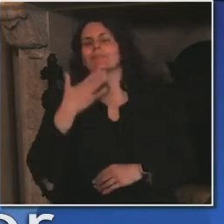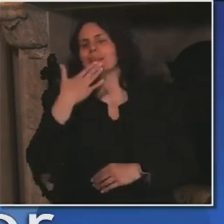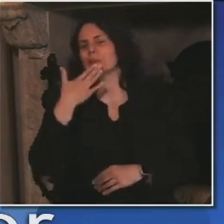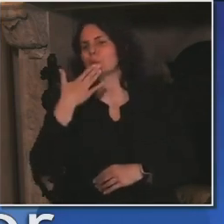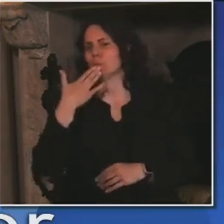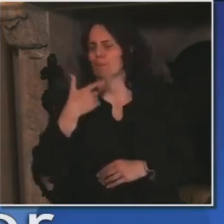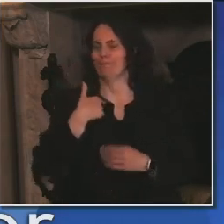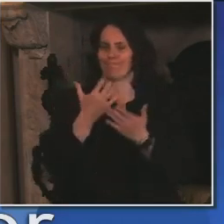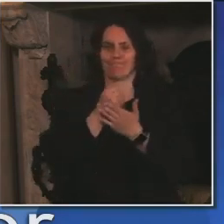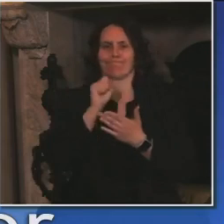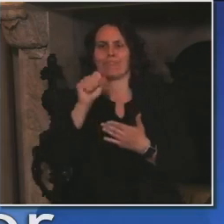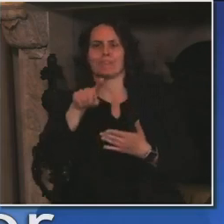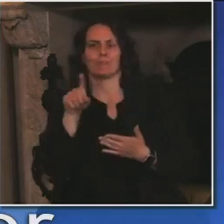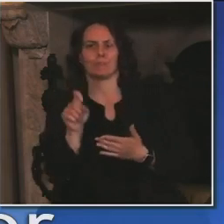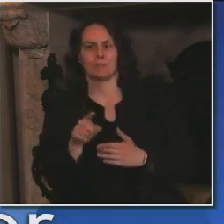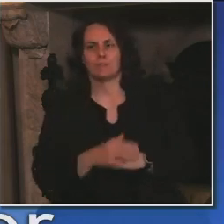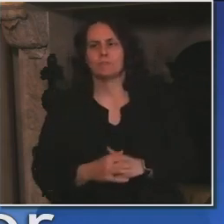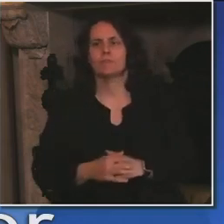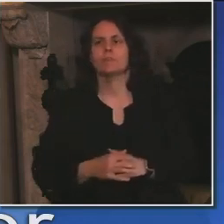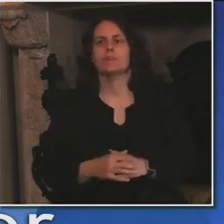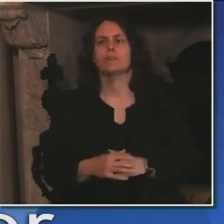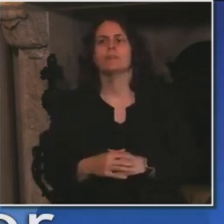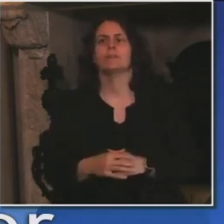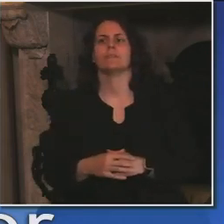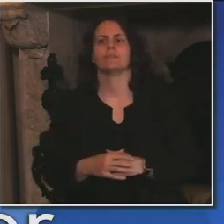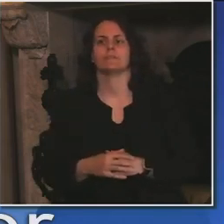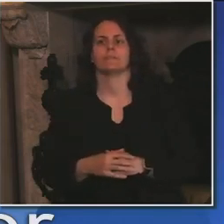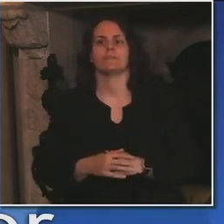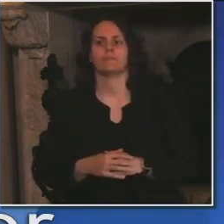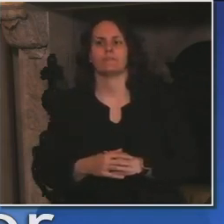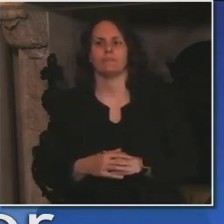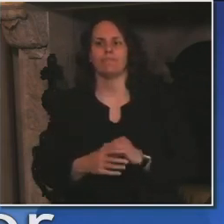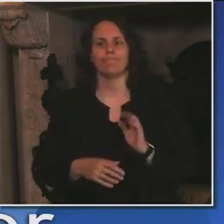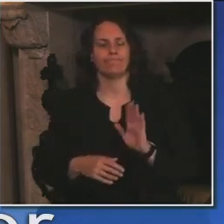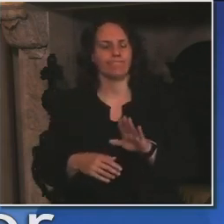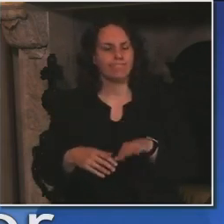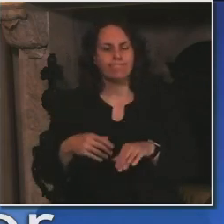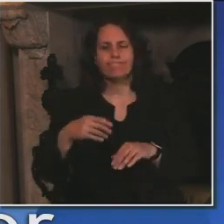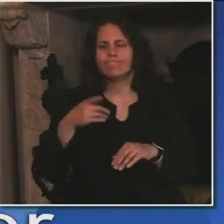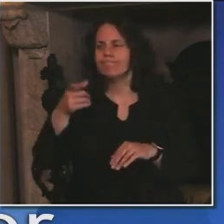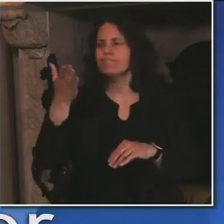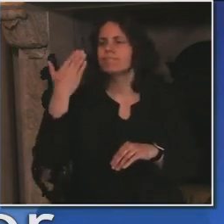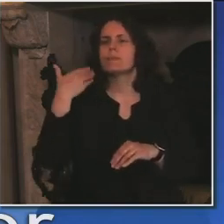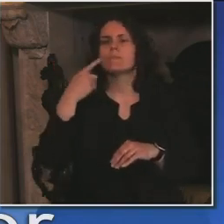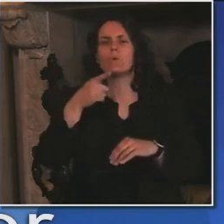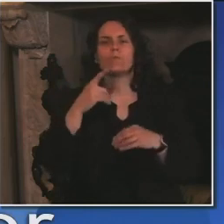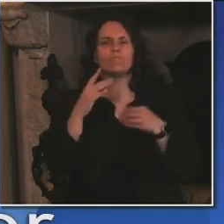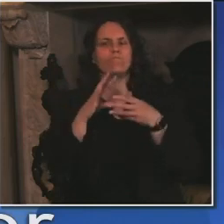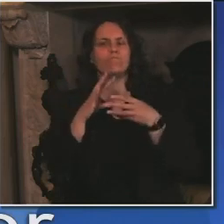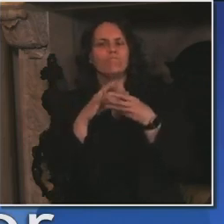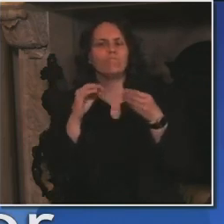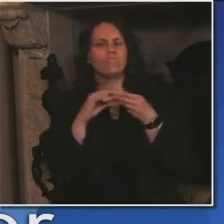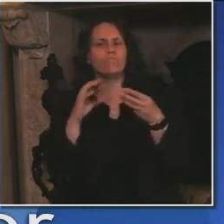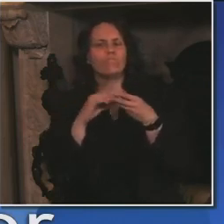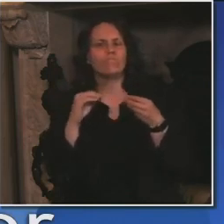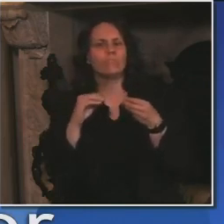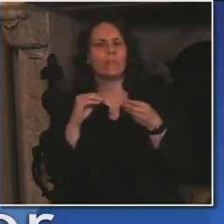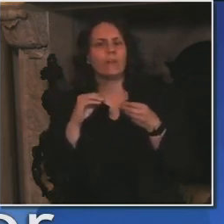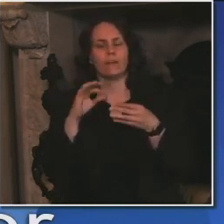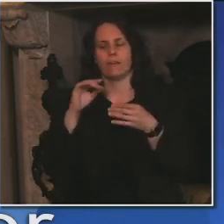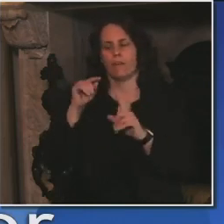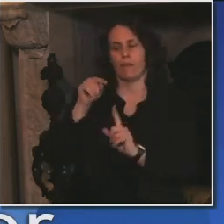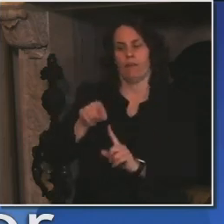I understand what you said earlier in response to a question about opening up to non-essential businesses with curbside service